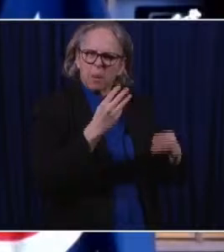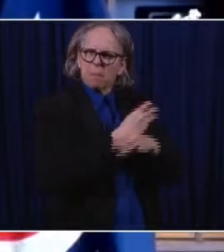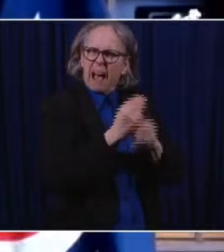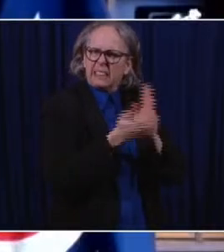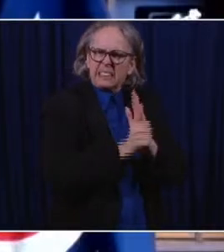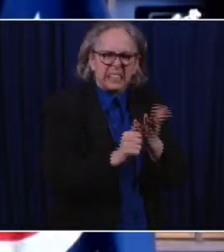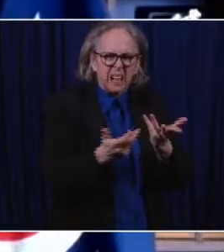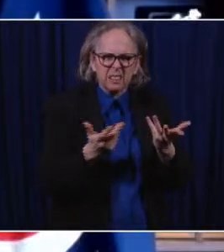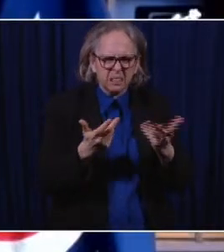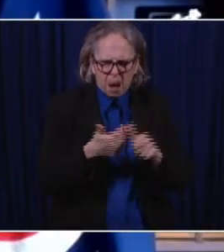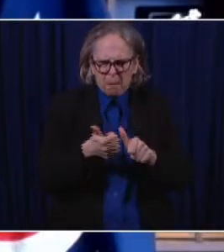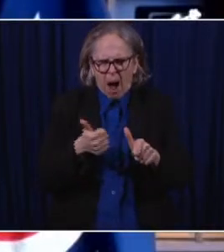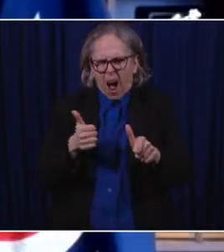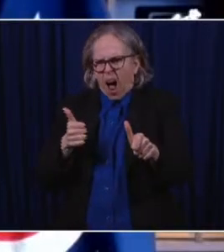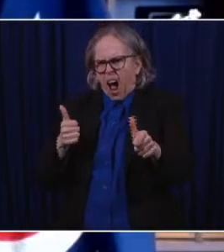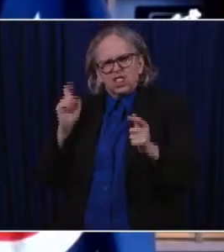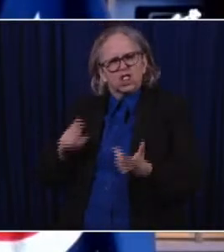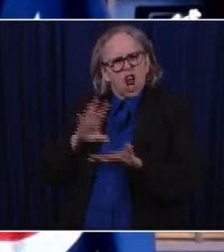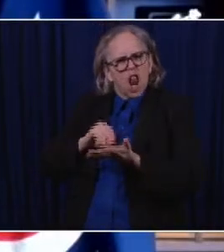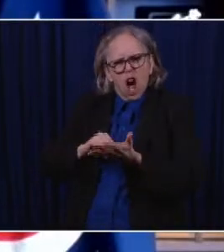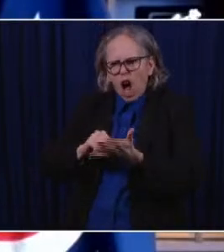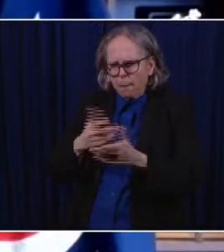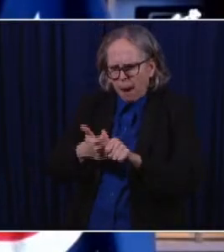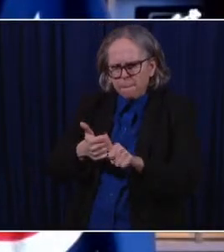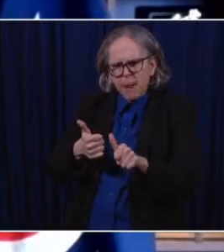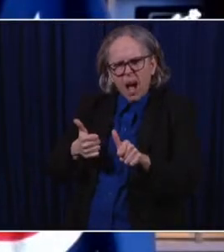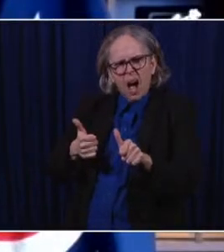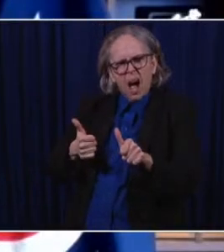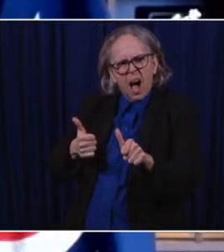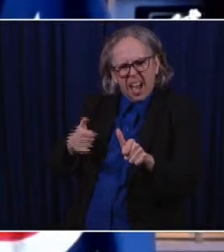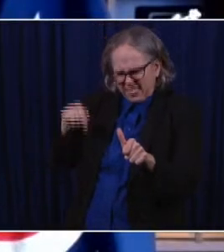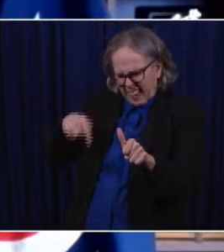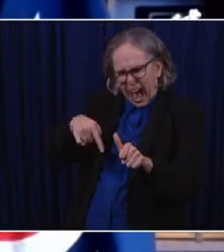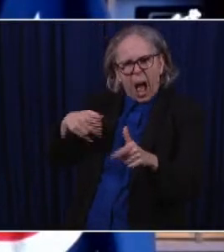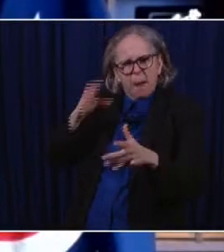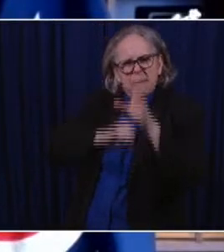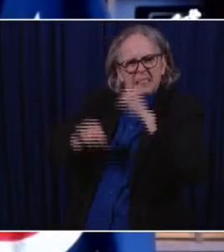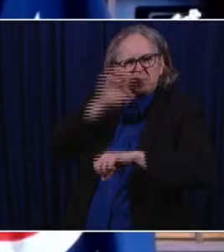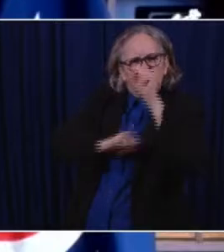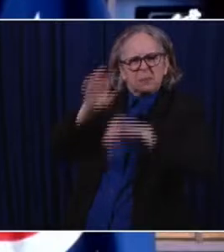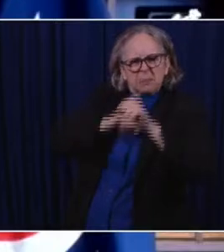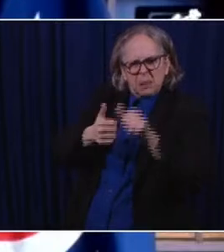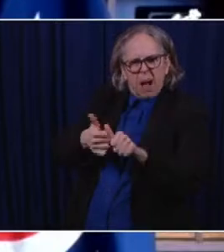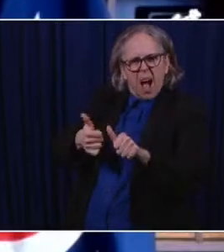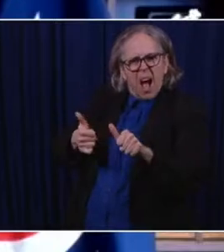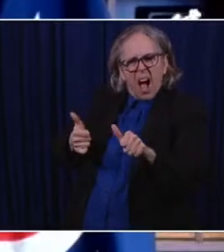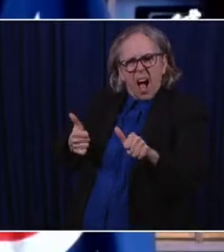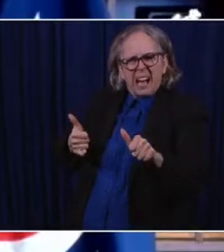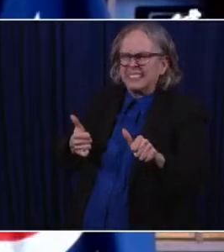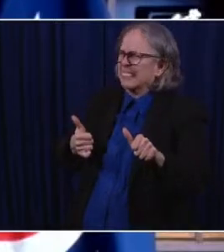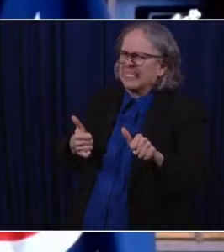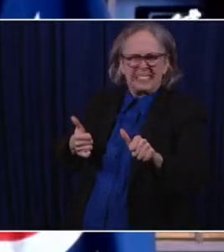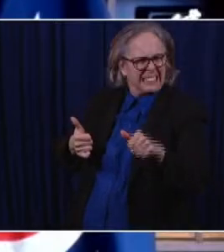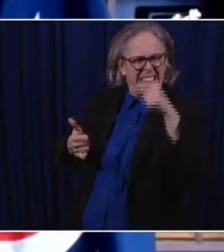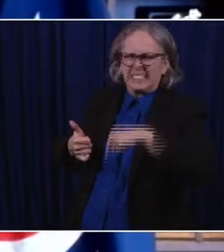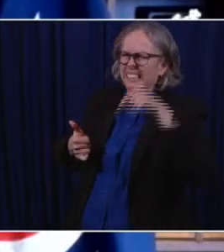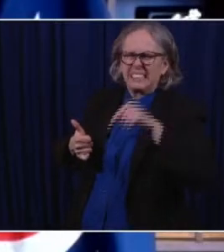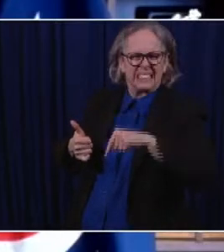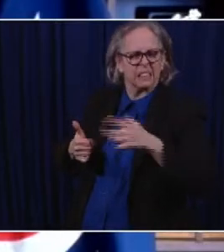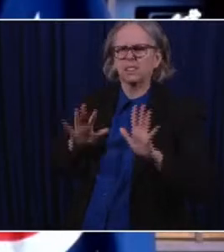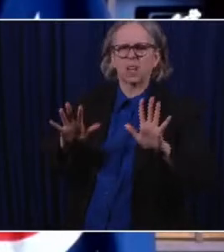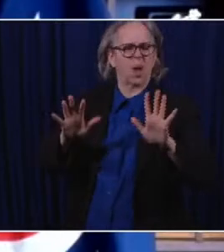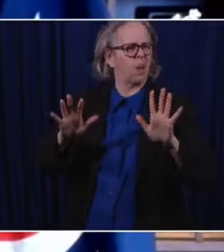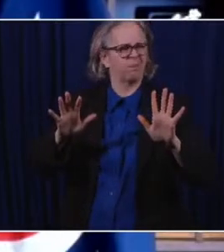at the diagnostic test scores across the country. And then finally, there was a quote from Eric Hanishuk, a